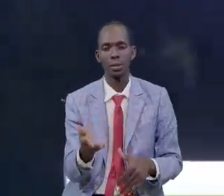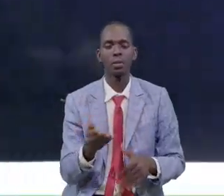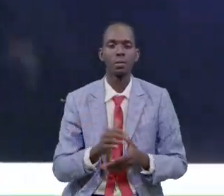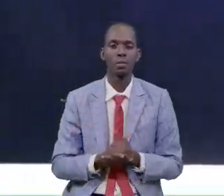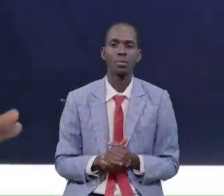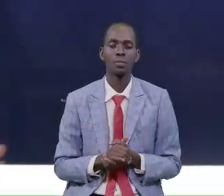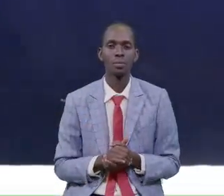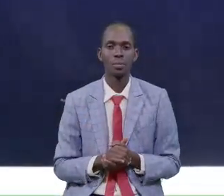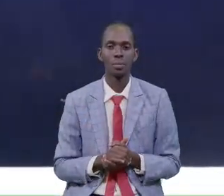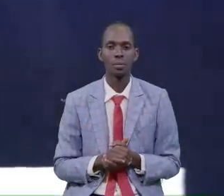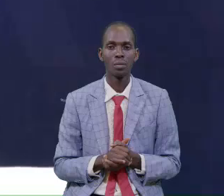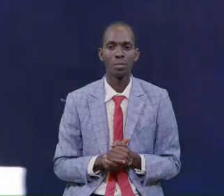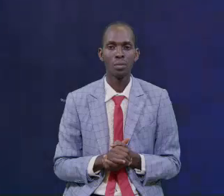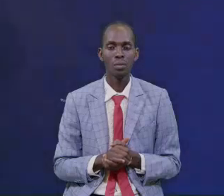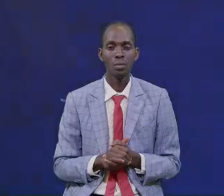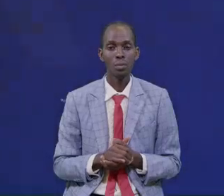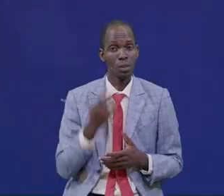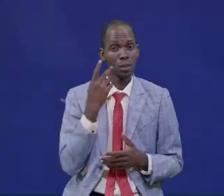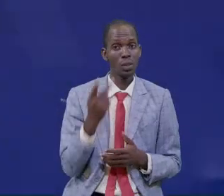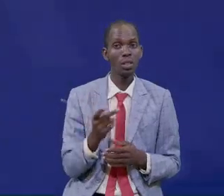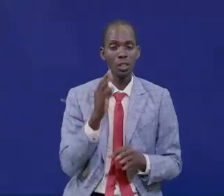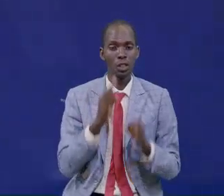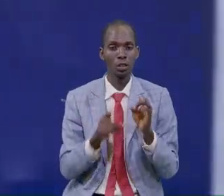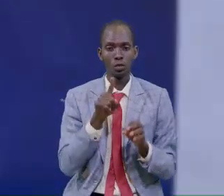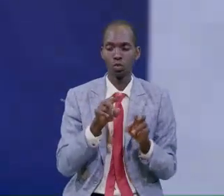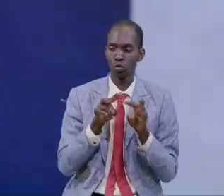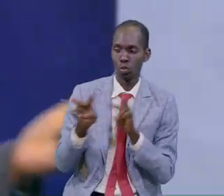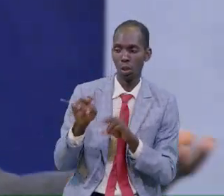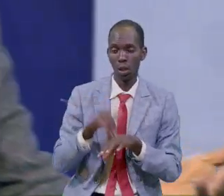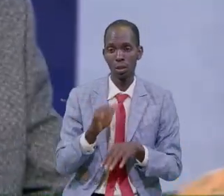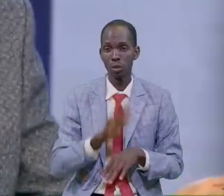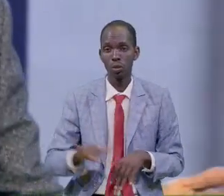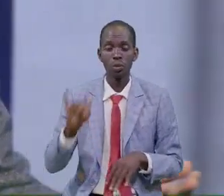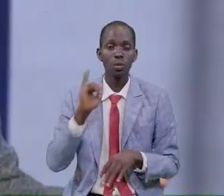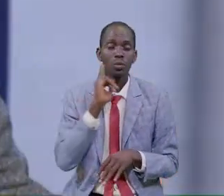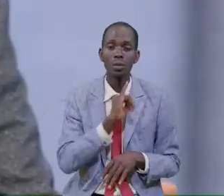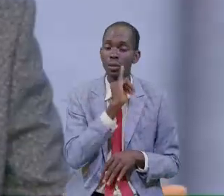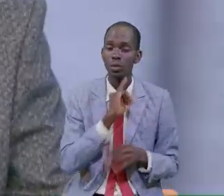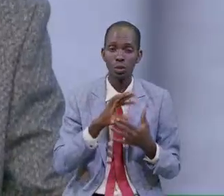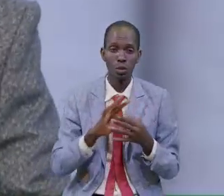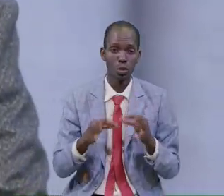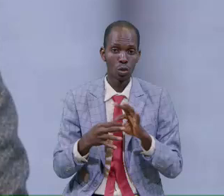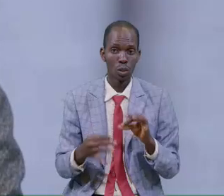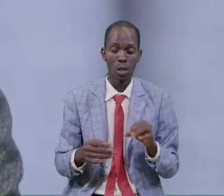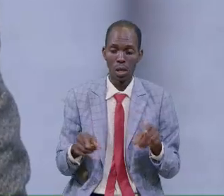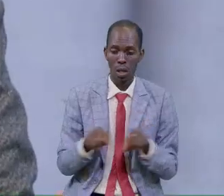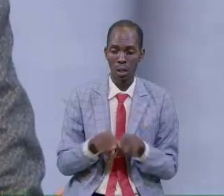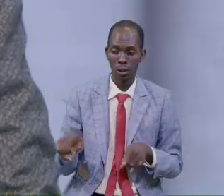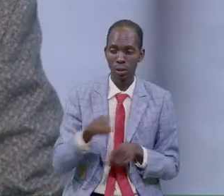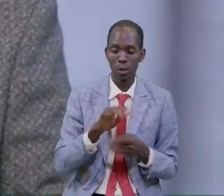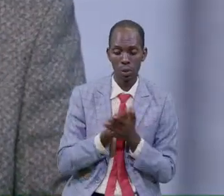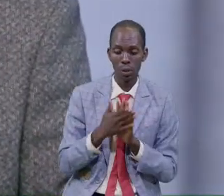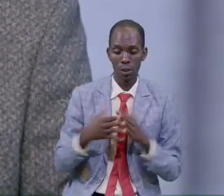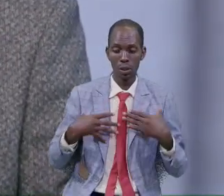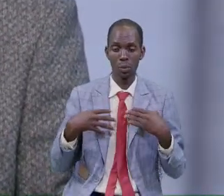You see, if you look at the children of Israel, as they were healed, and they continued and continued